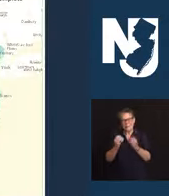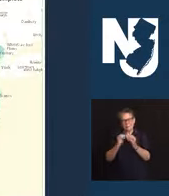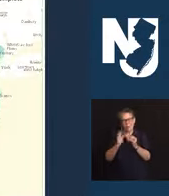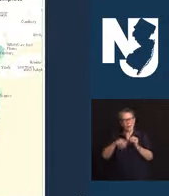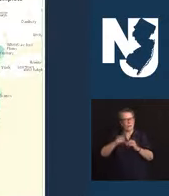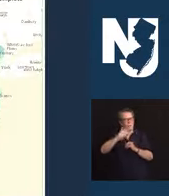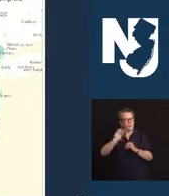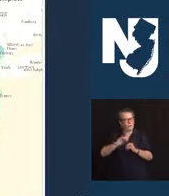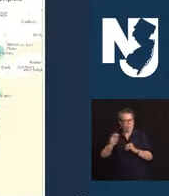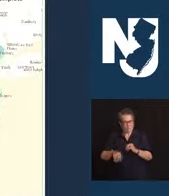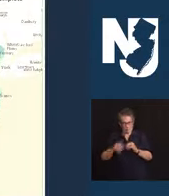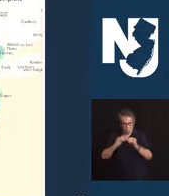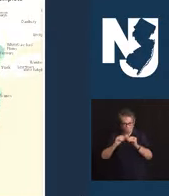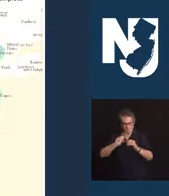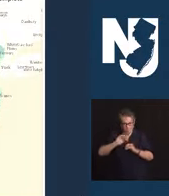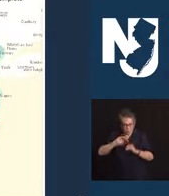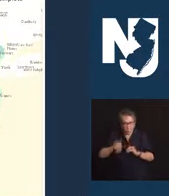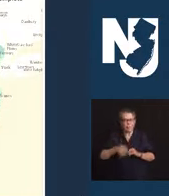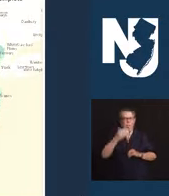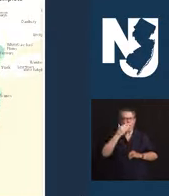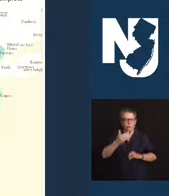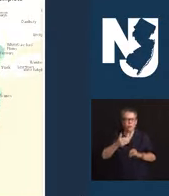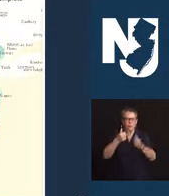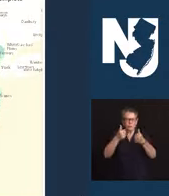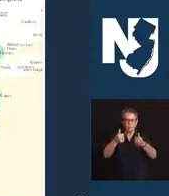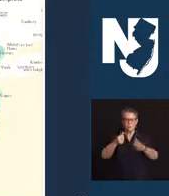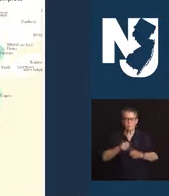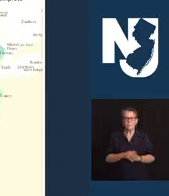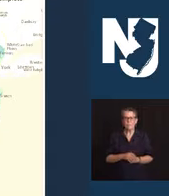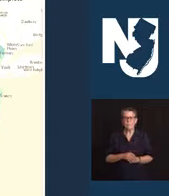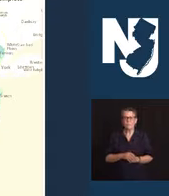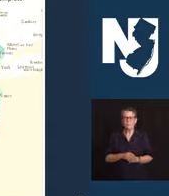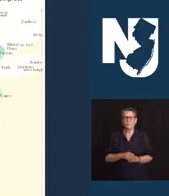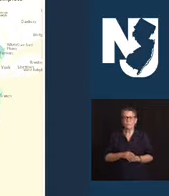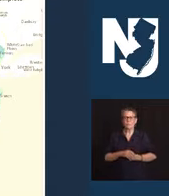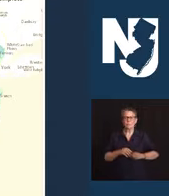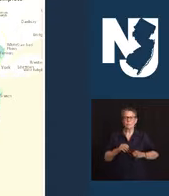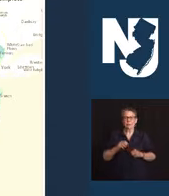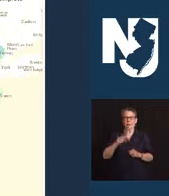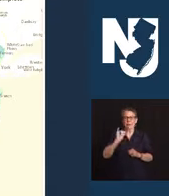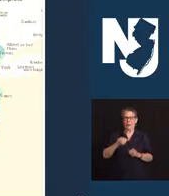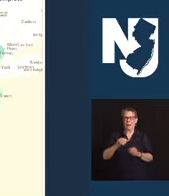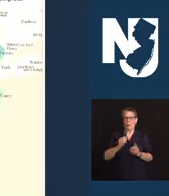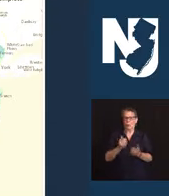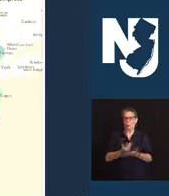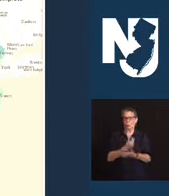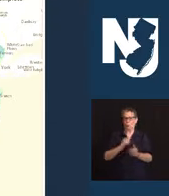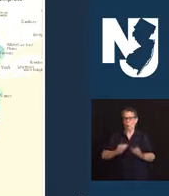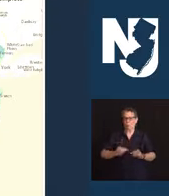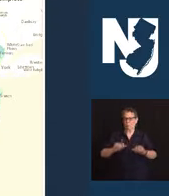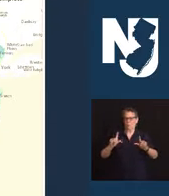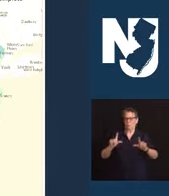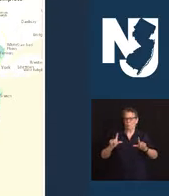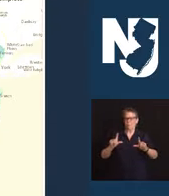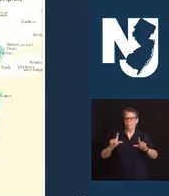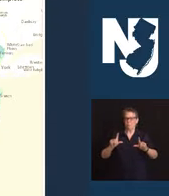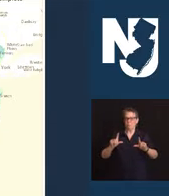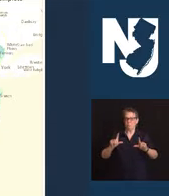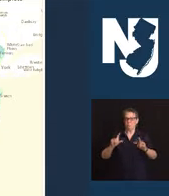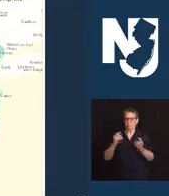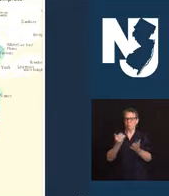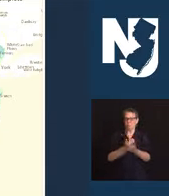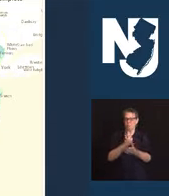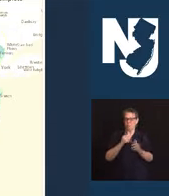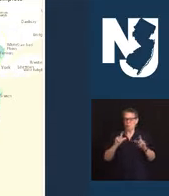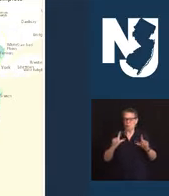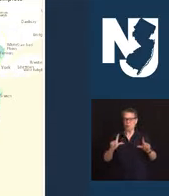also today launching a new dashboard. Pat, could you give me some particulars, for instance, in Passaic County? Could you walk me through some of